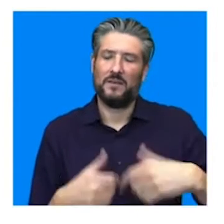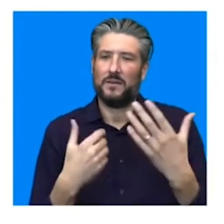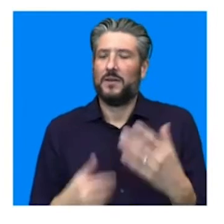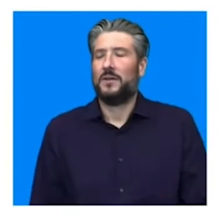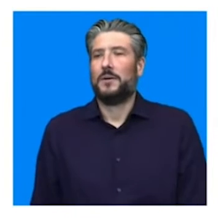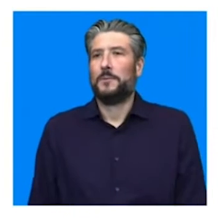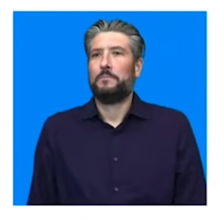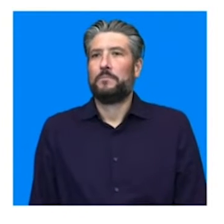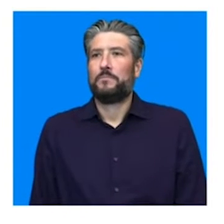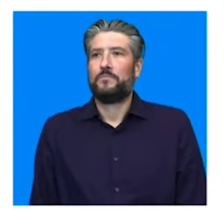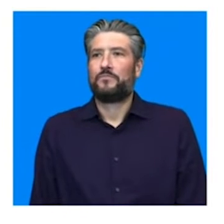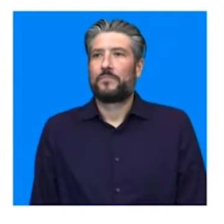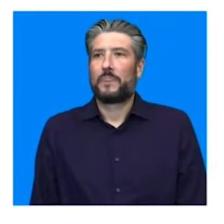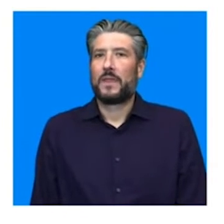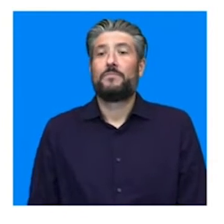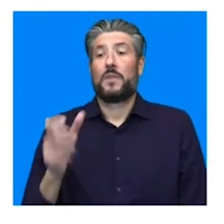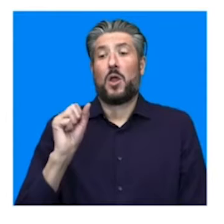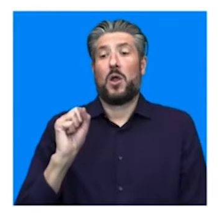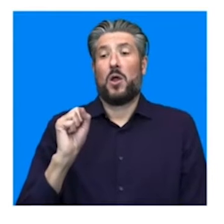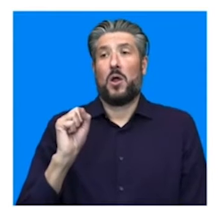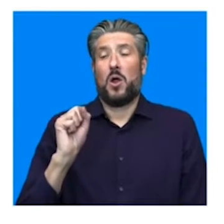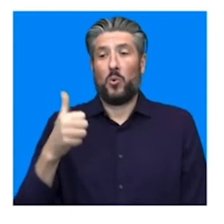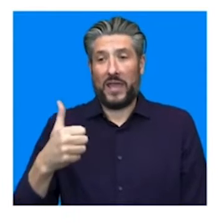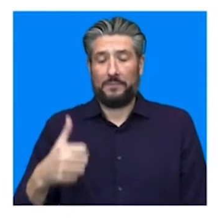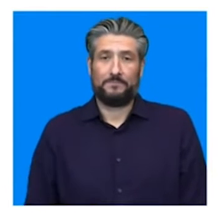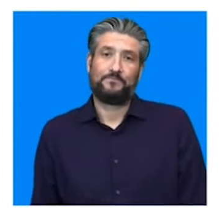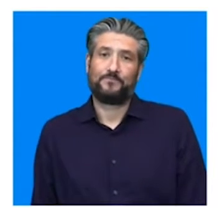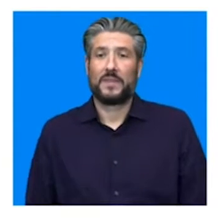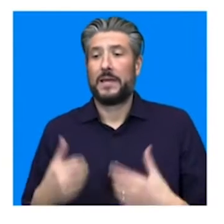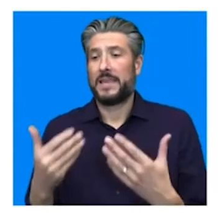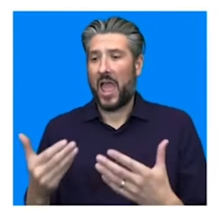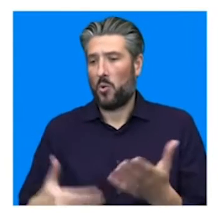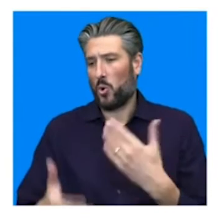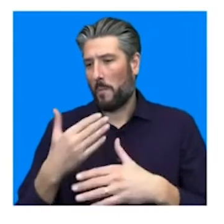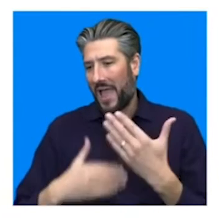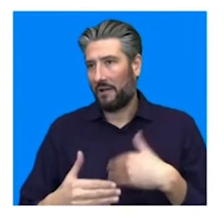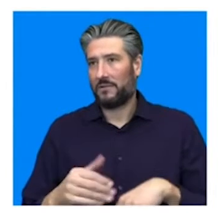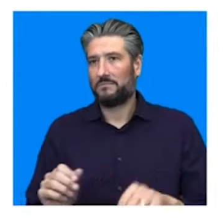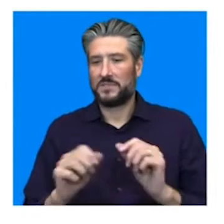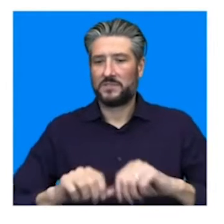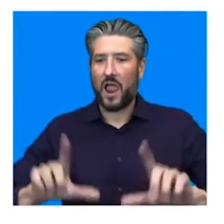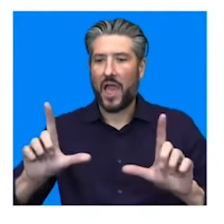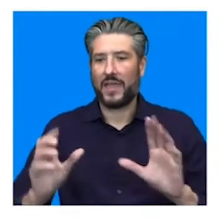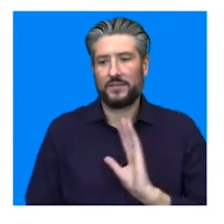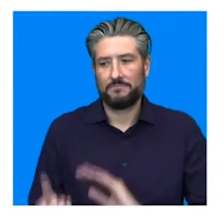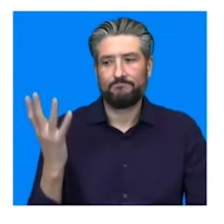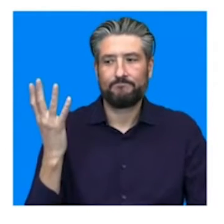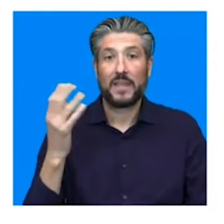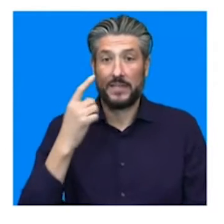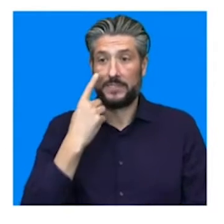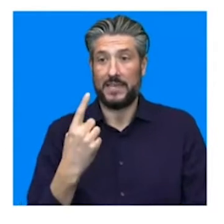between. Okay, so I'm now going to try and go back to the slideshow for our next interactive